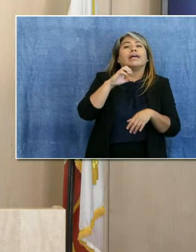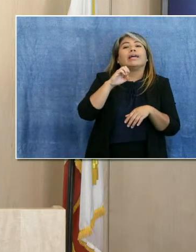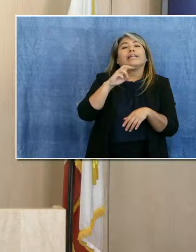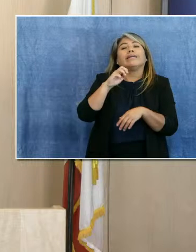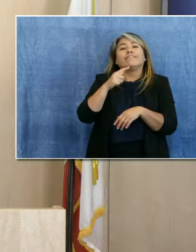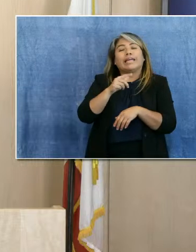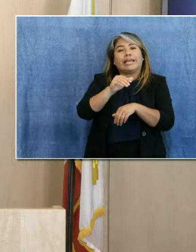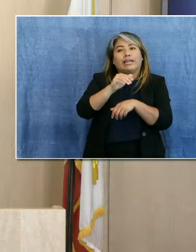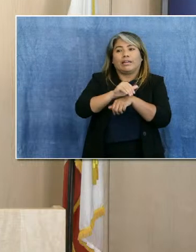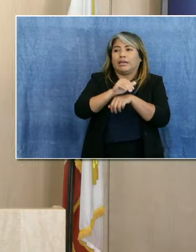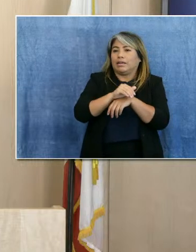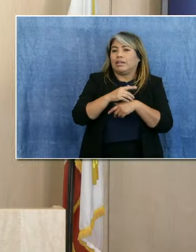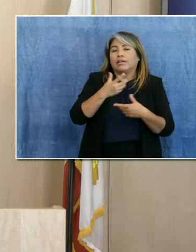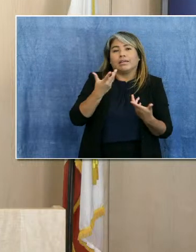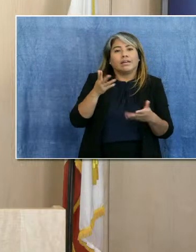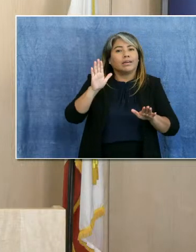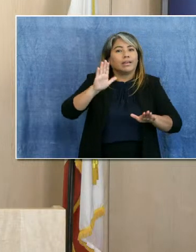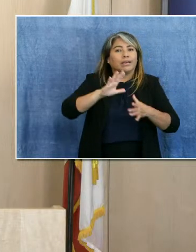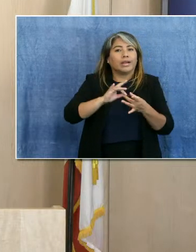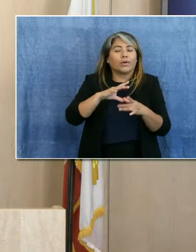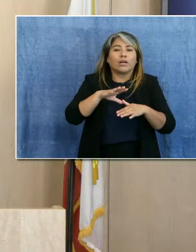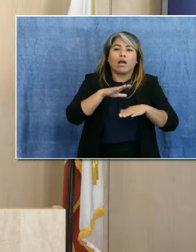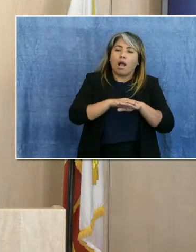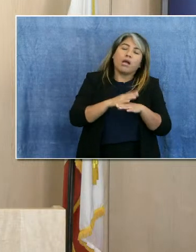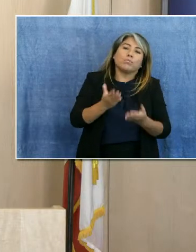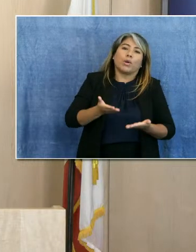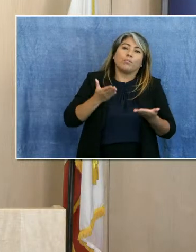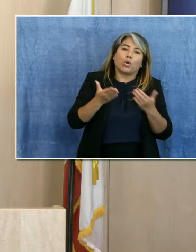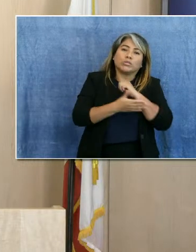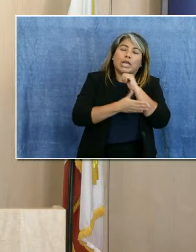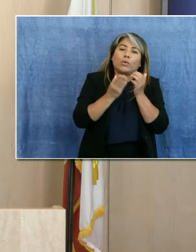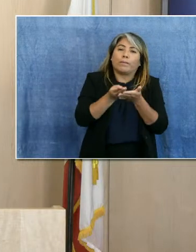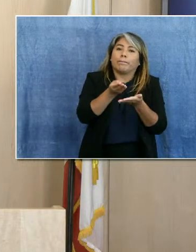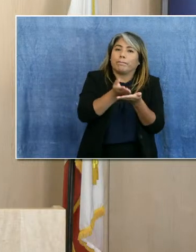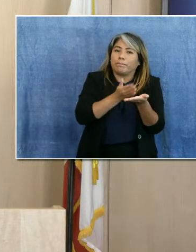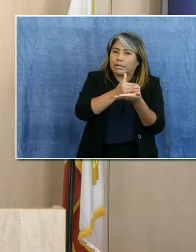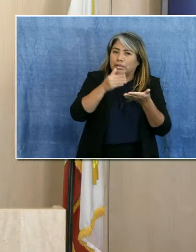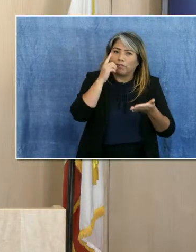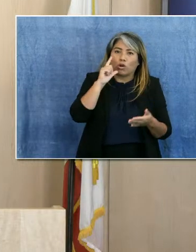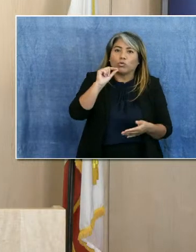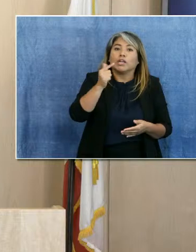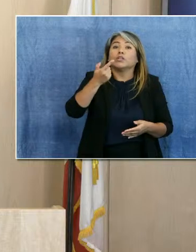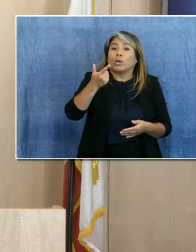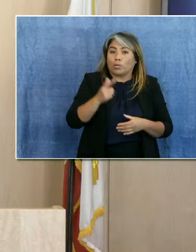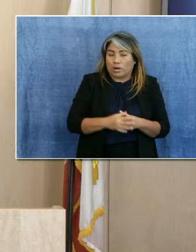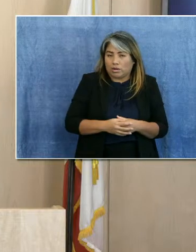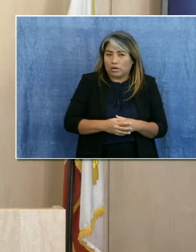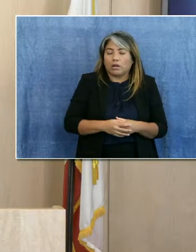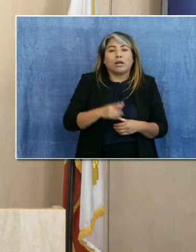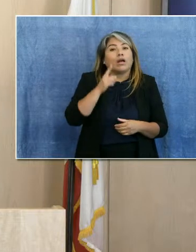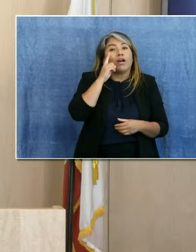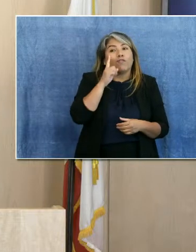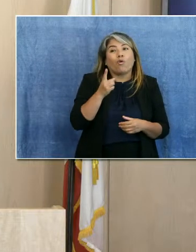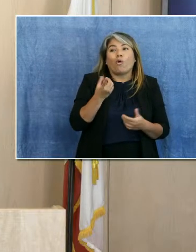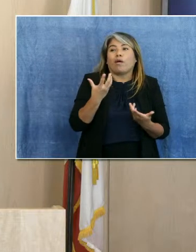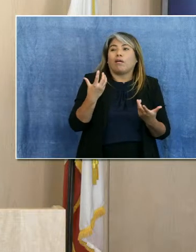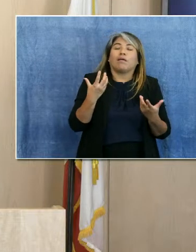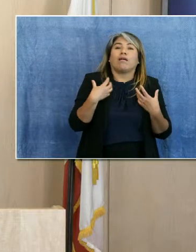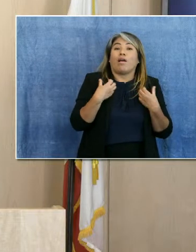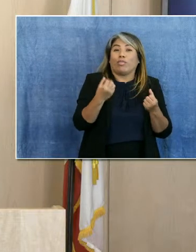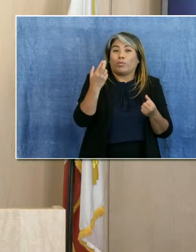hearing on the proposed county budget for fiscal year 2021. For public health reasons, it will be a virtual